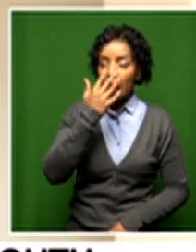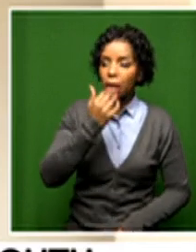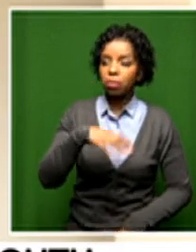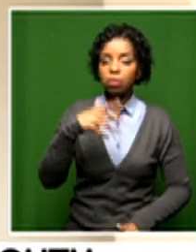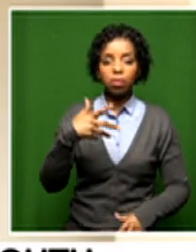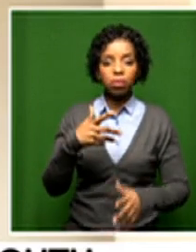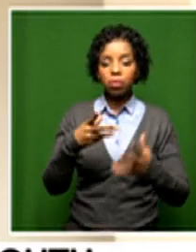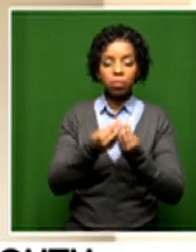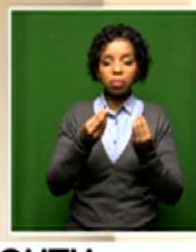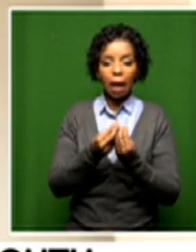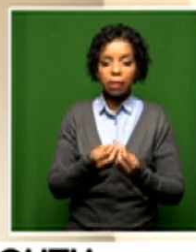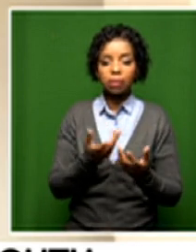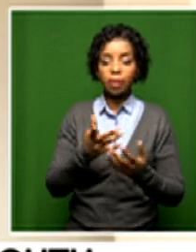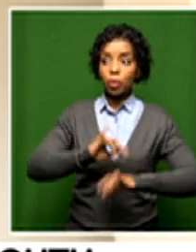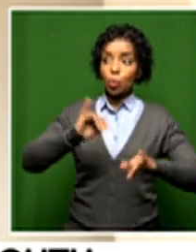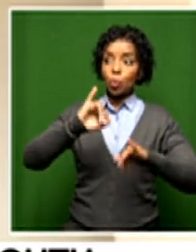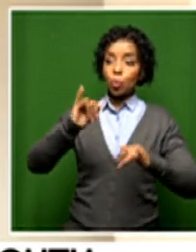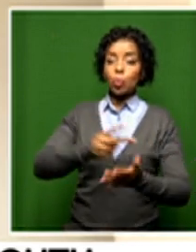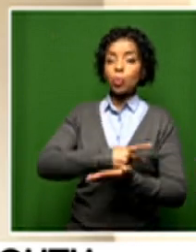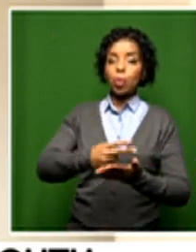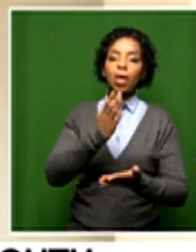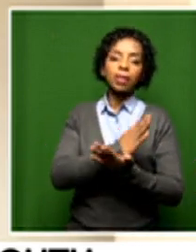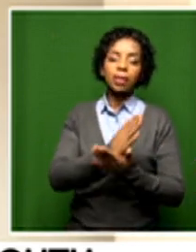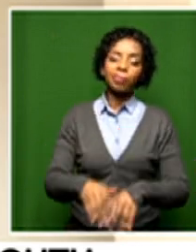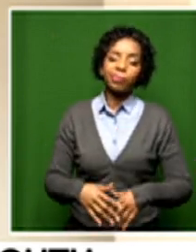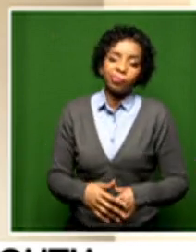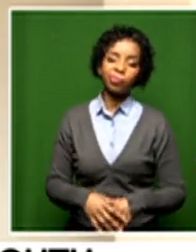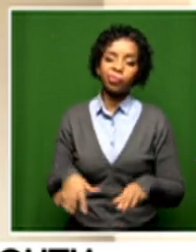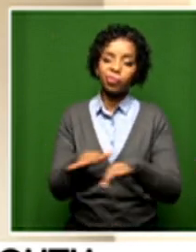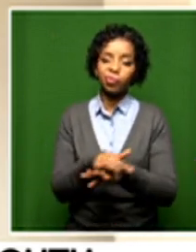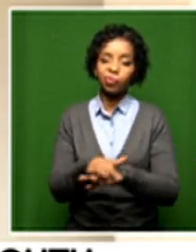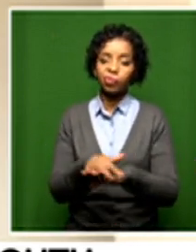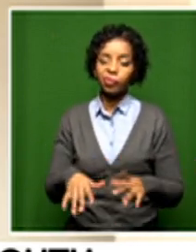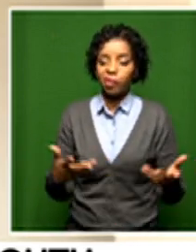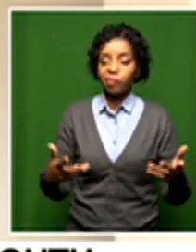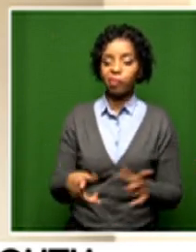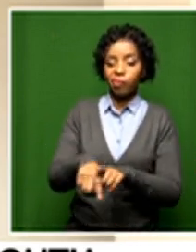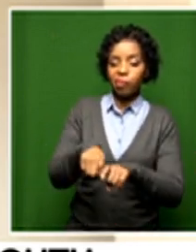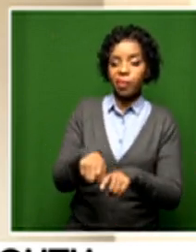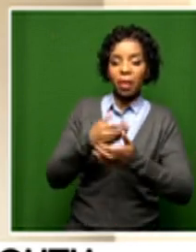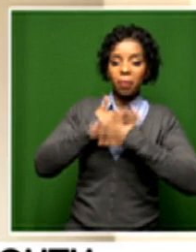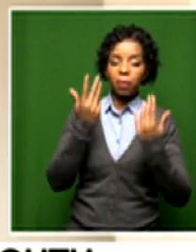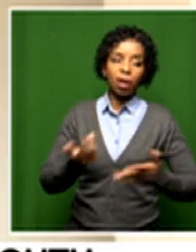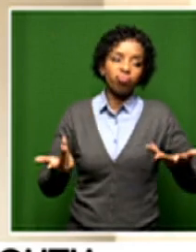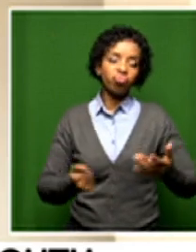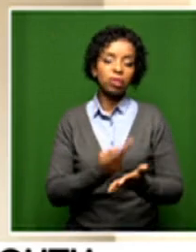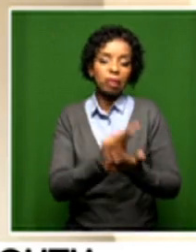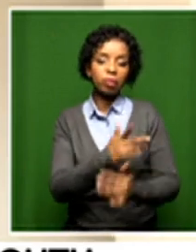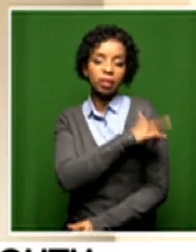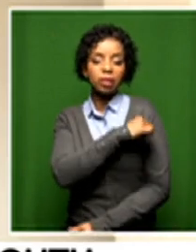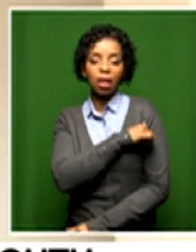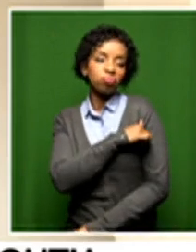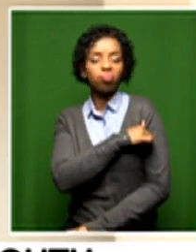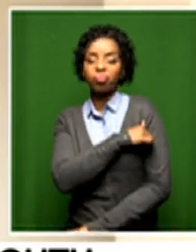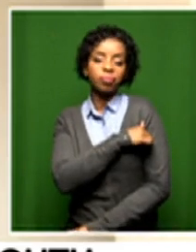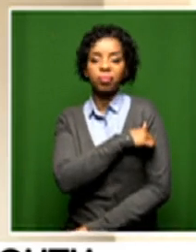no symptoms, would have had mild symptoms, and therefore they may not have actually even been tested, they may not even have been admitted. So we would need to